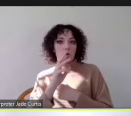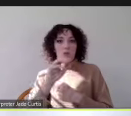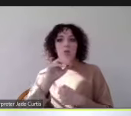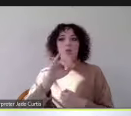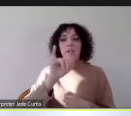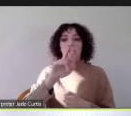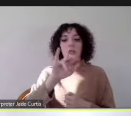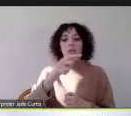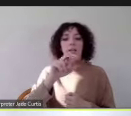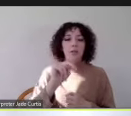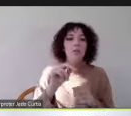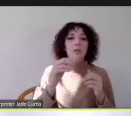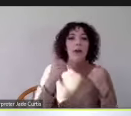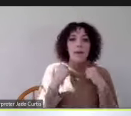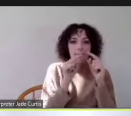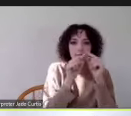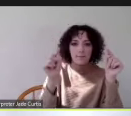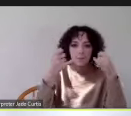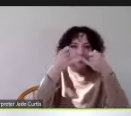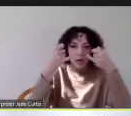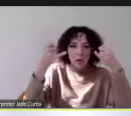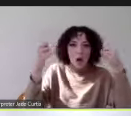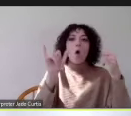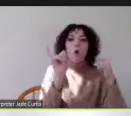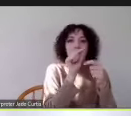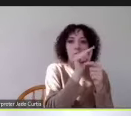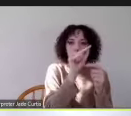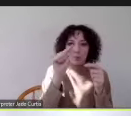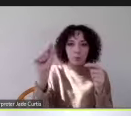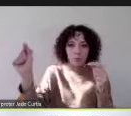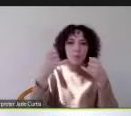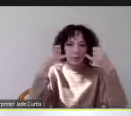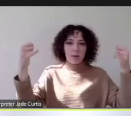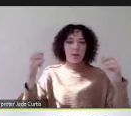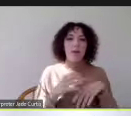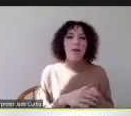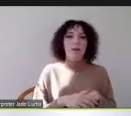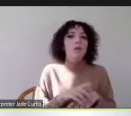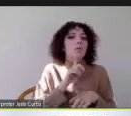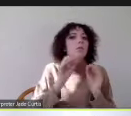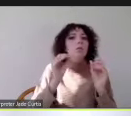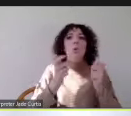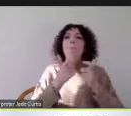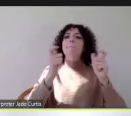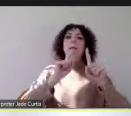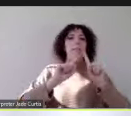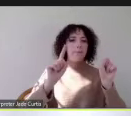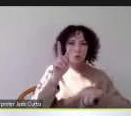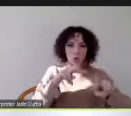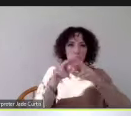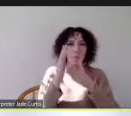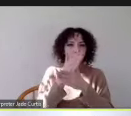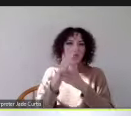And there is no significant difference. There was no significant difference observed between the